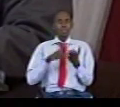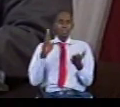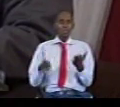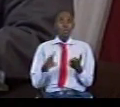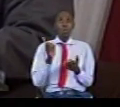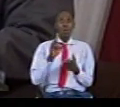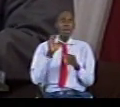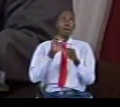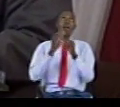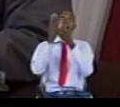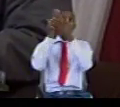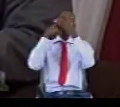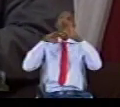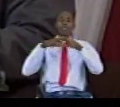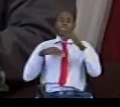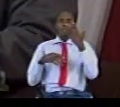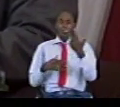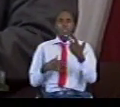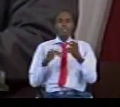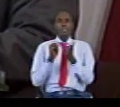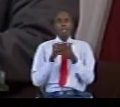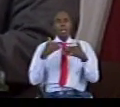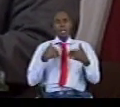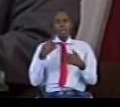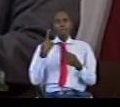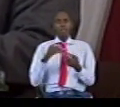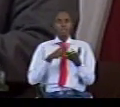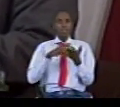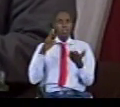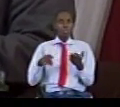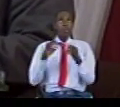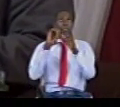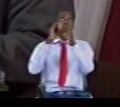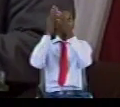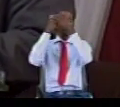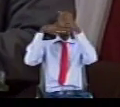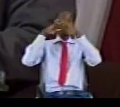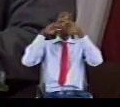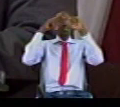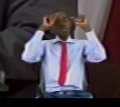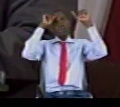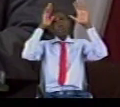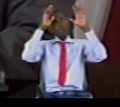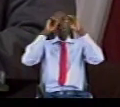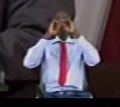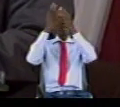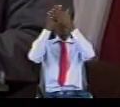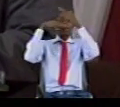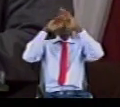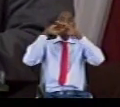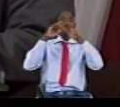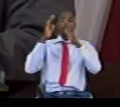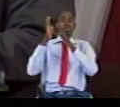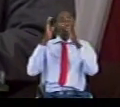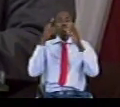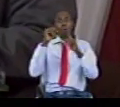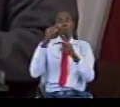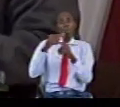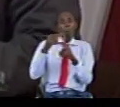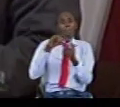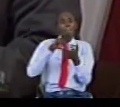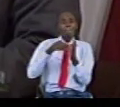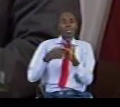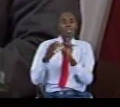three that bear record in heaven. The Father in heaven. The Word, that's Jesus in heaven, and the Holy Ghost in